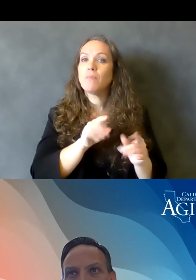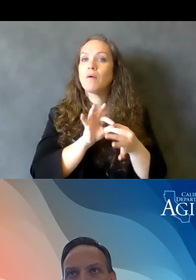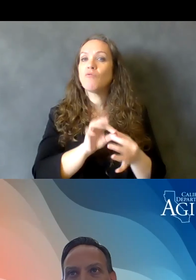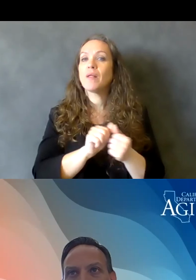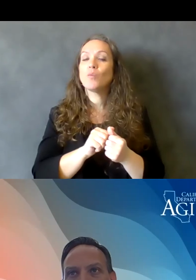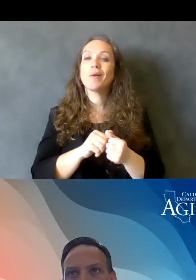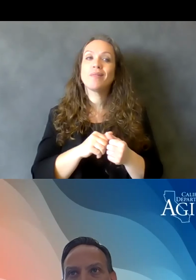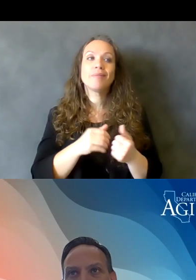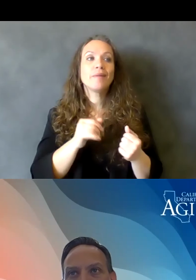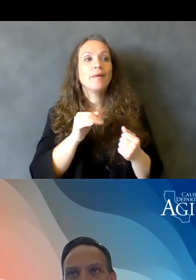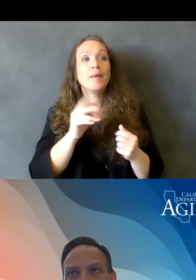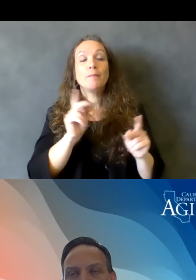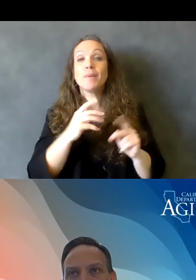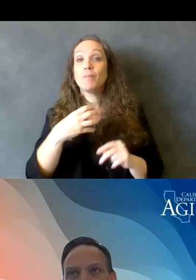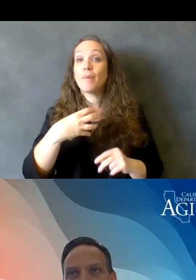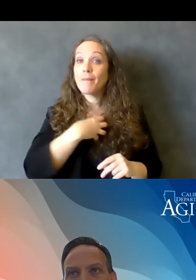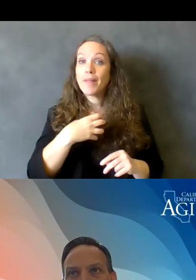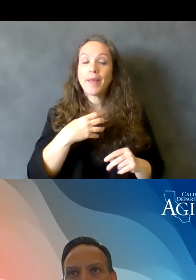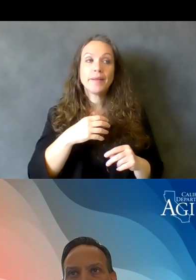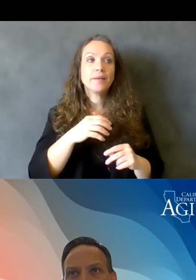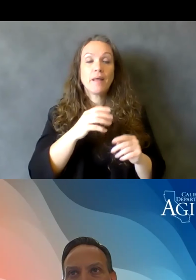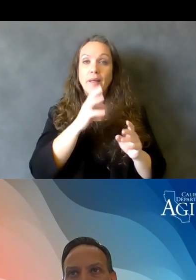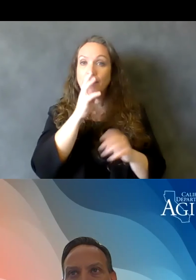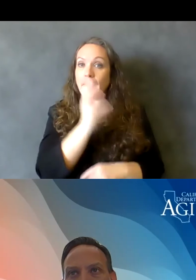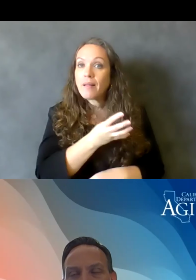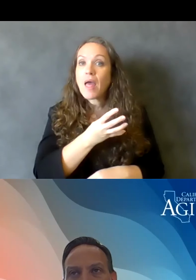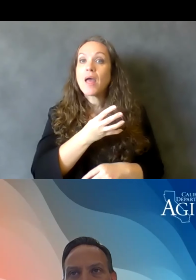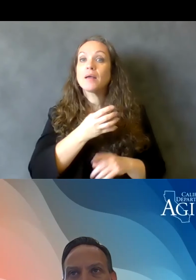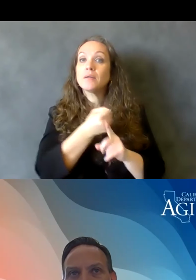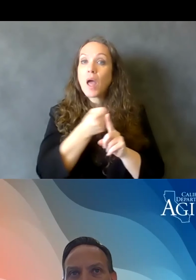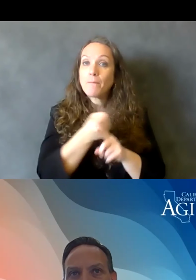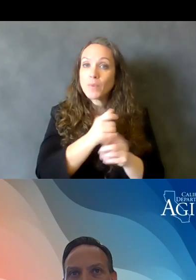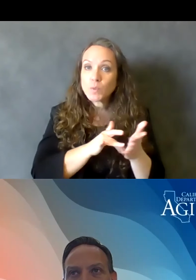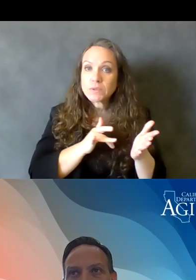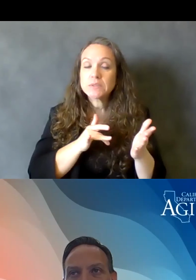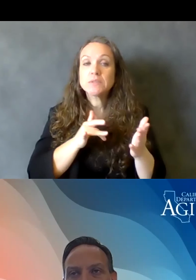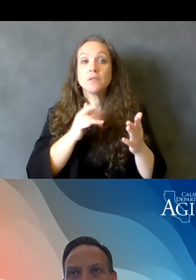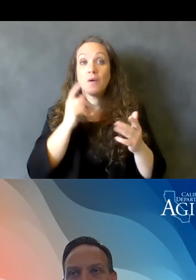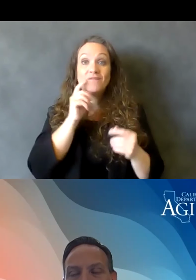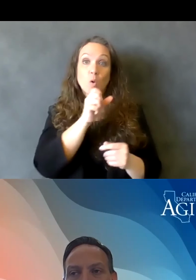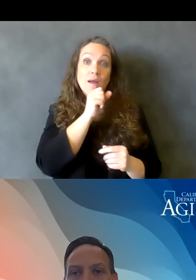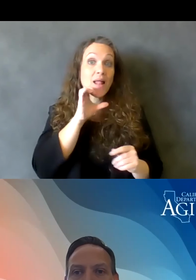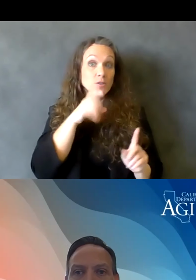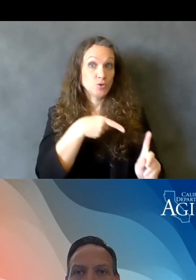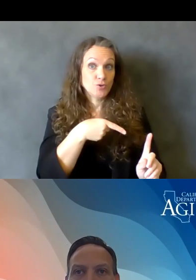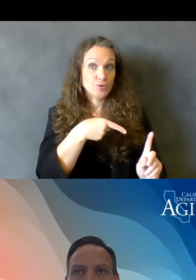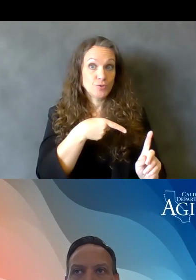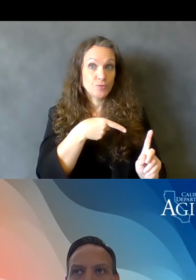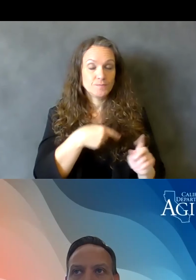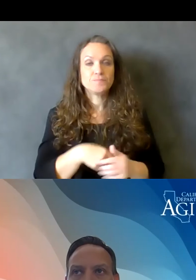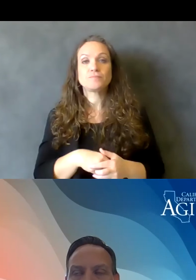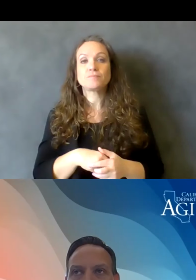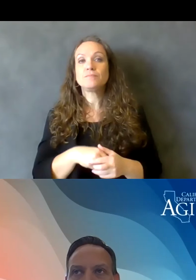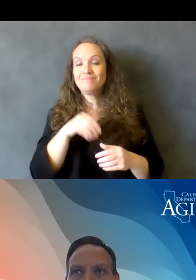complaints about neglect and abuse in skilled nursing facilities and residential care facilities for the elderly. So